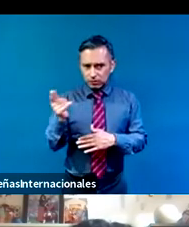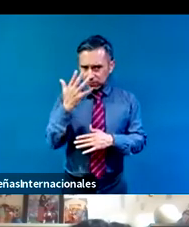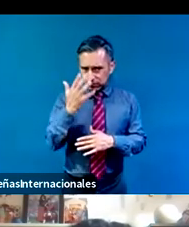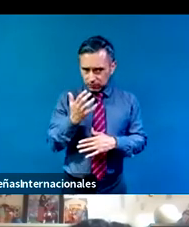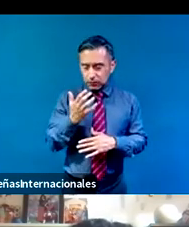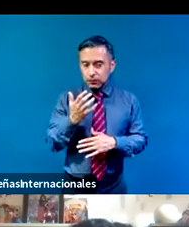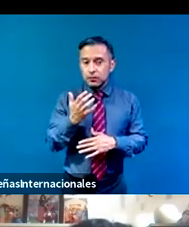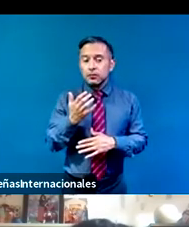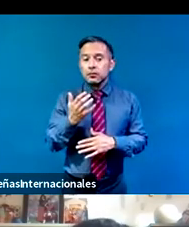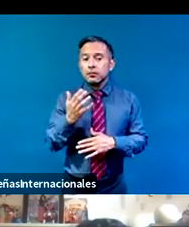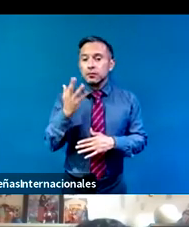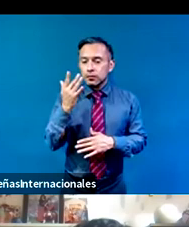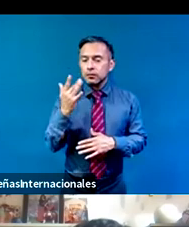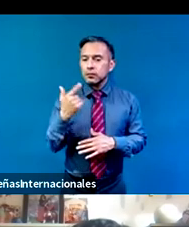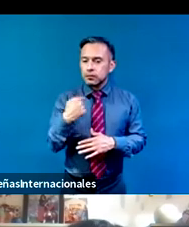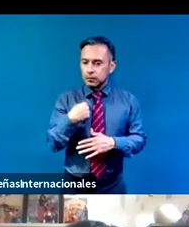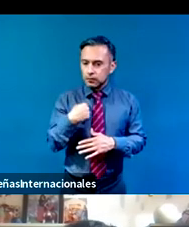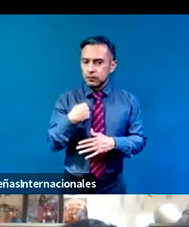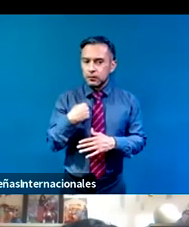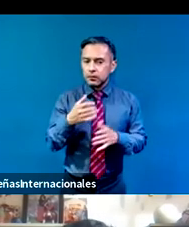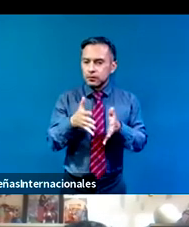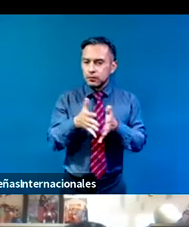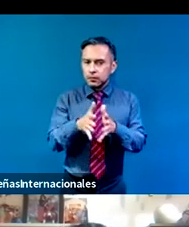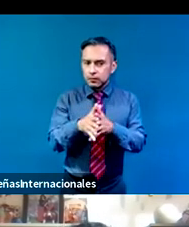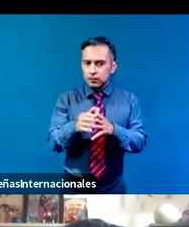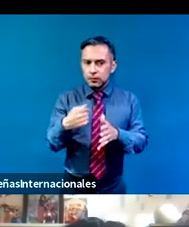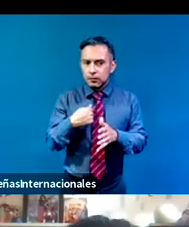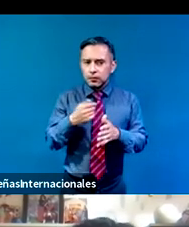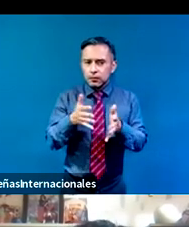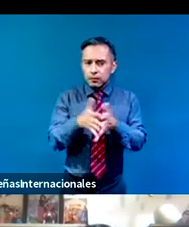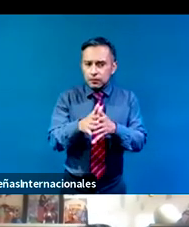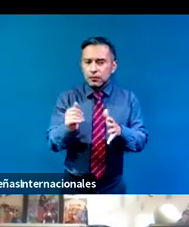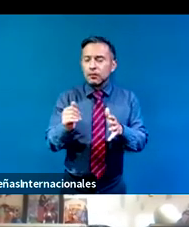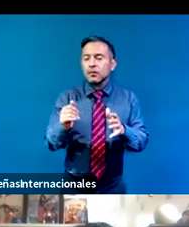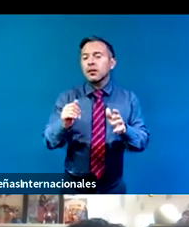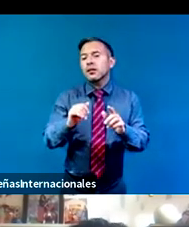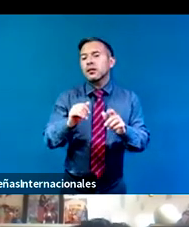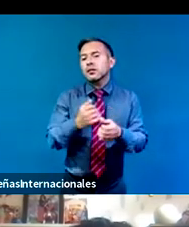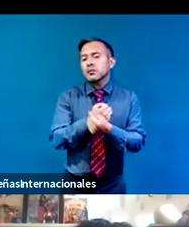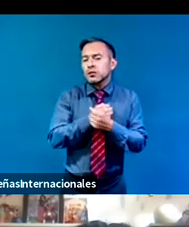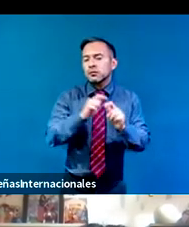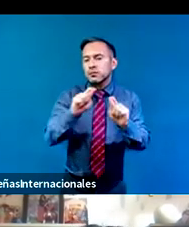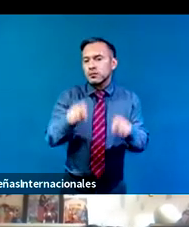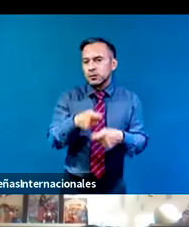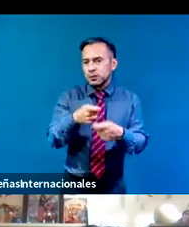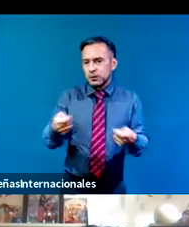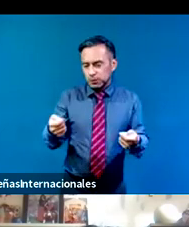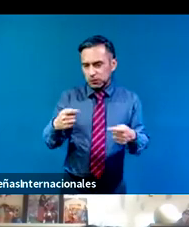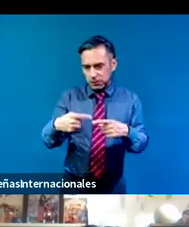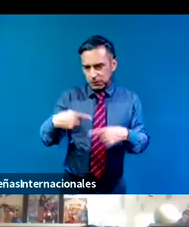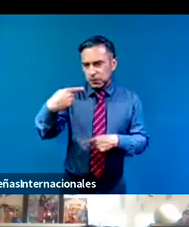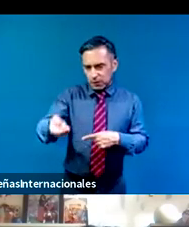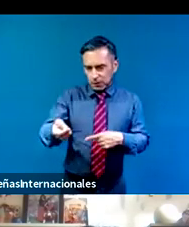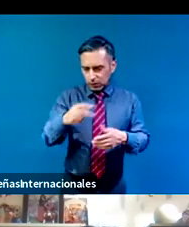love, and success, but you will have to hear the review afterwards. But I want to say